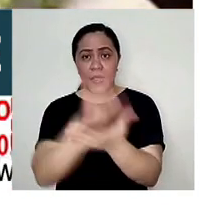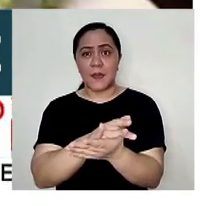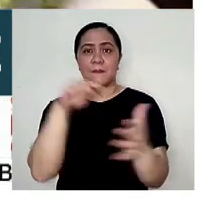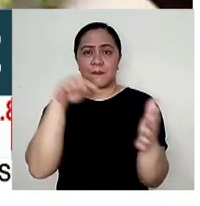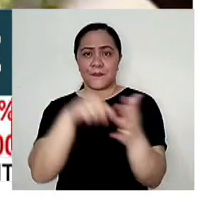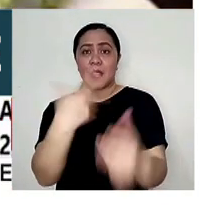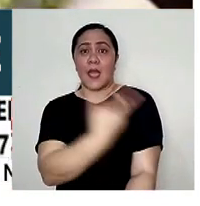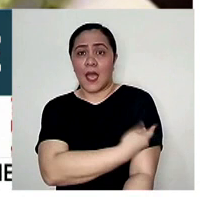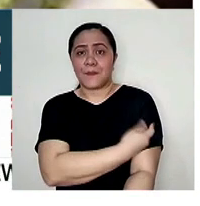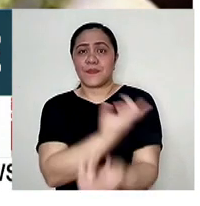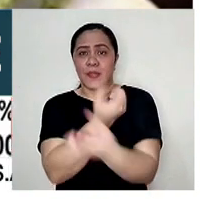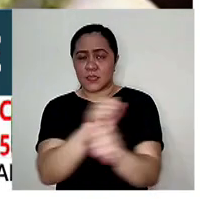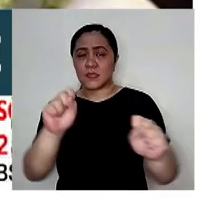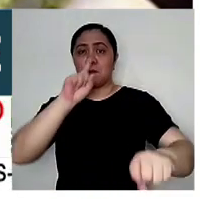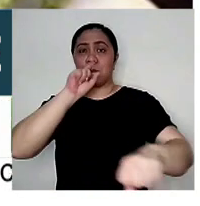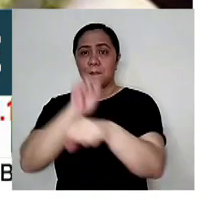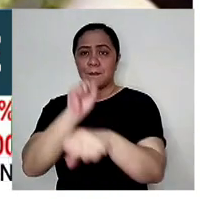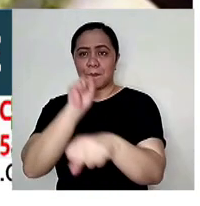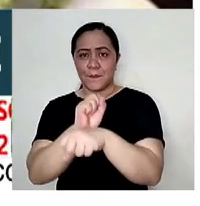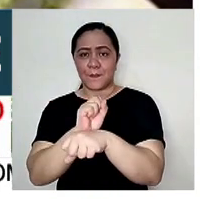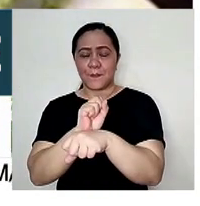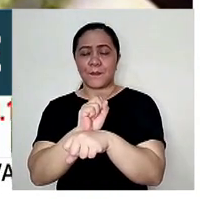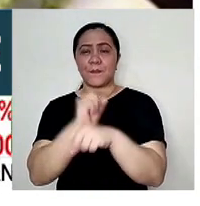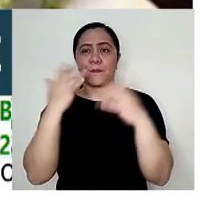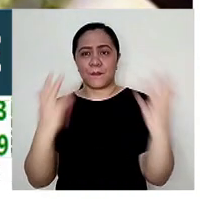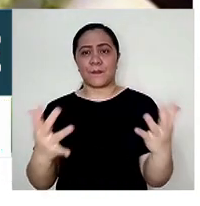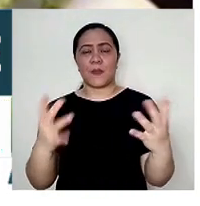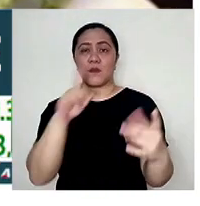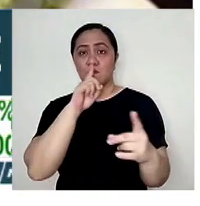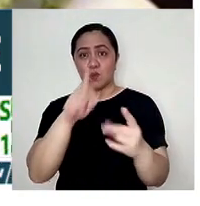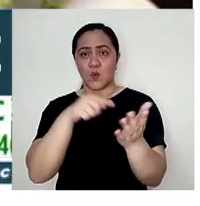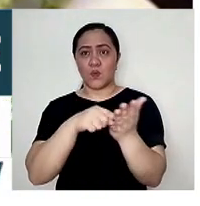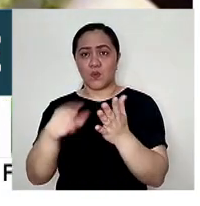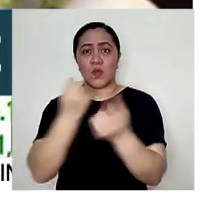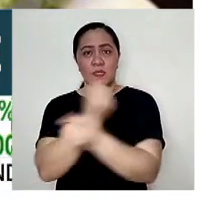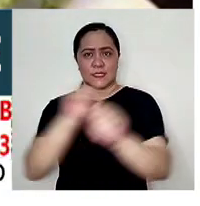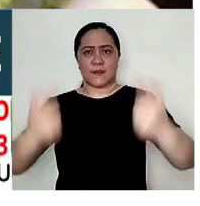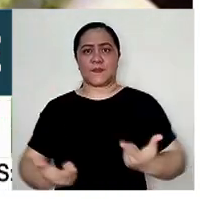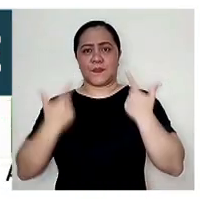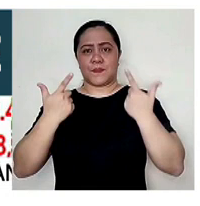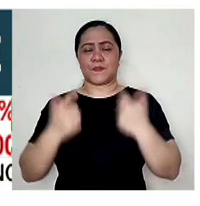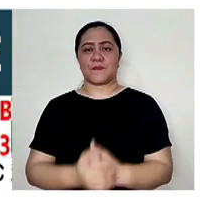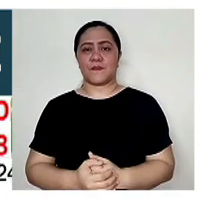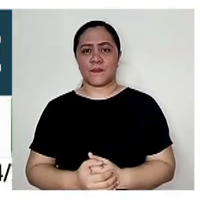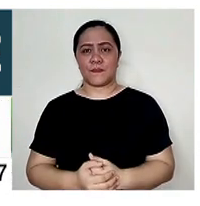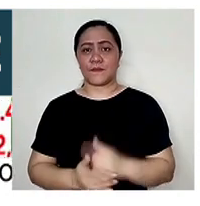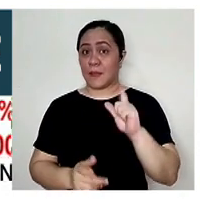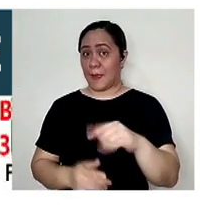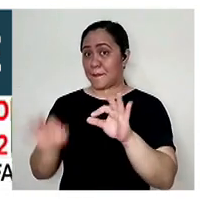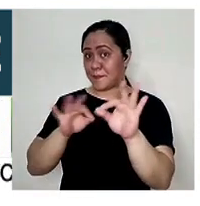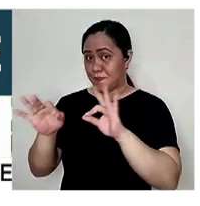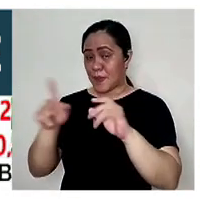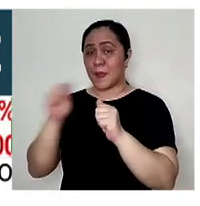work, they really are the ones that will save lives. So clearly, Dr. Bravo, there are standards that should